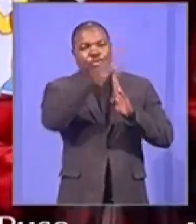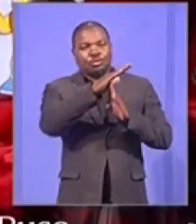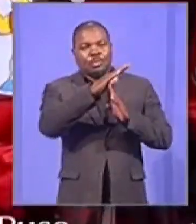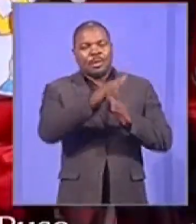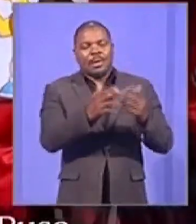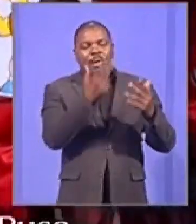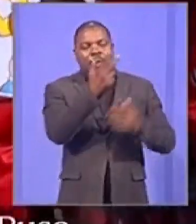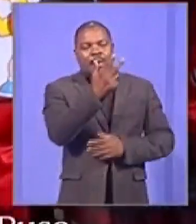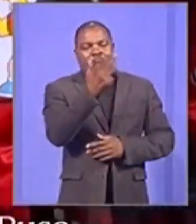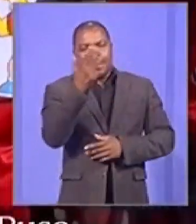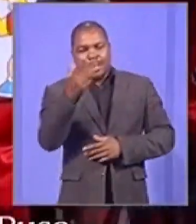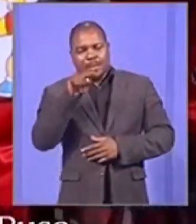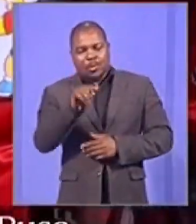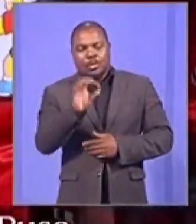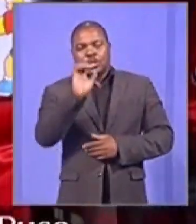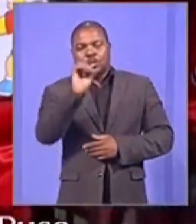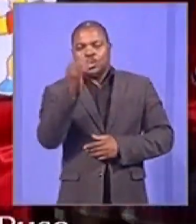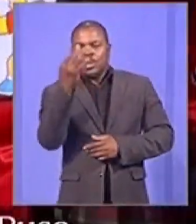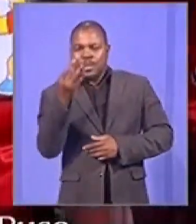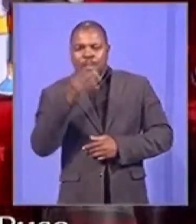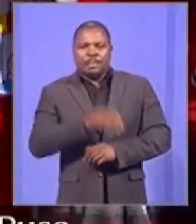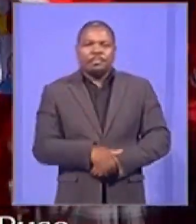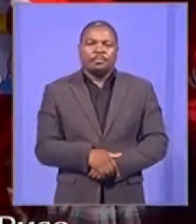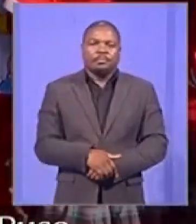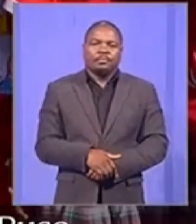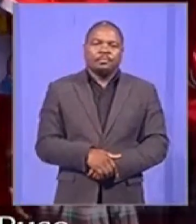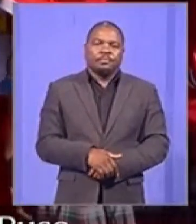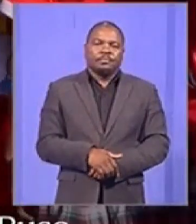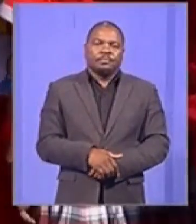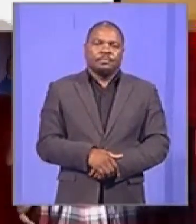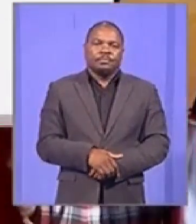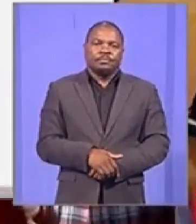le 89.03.